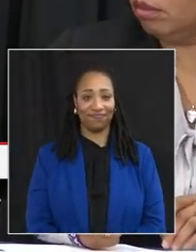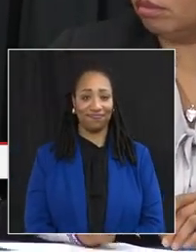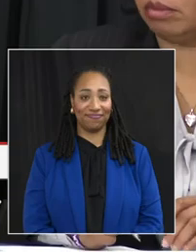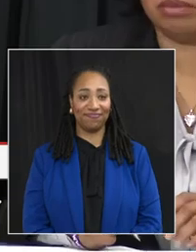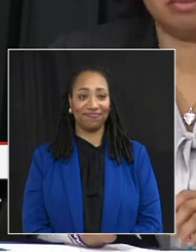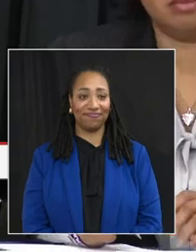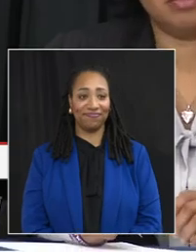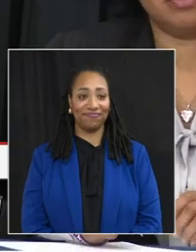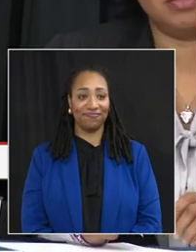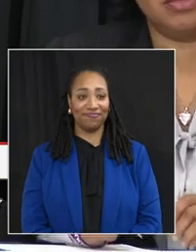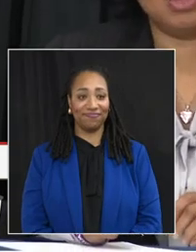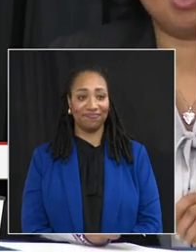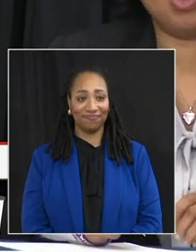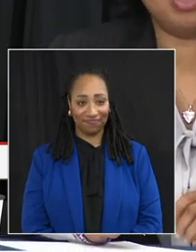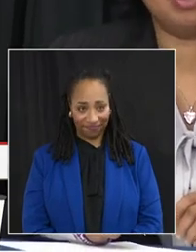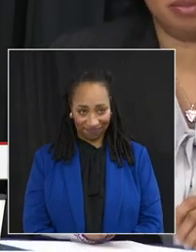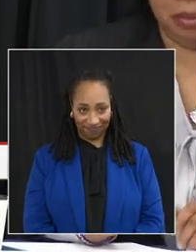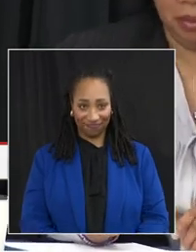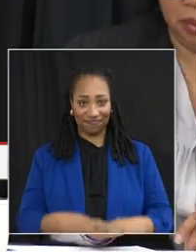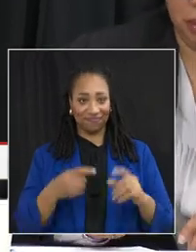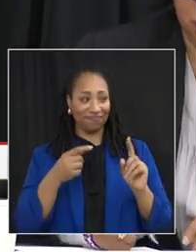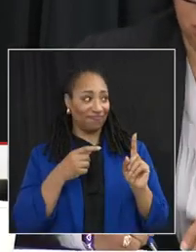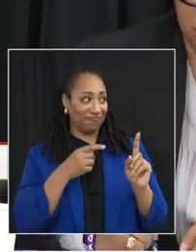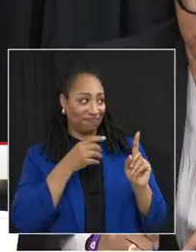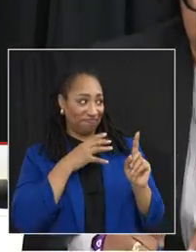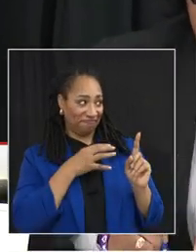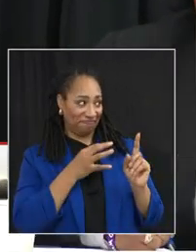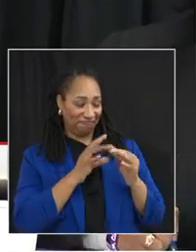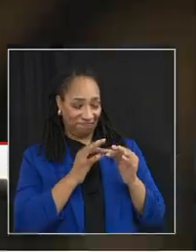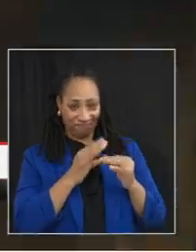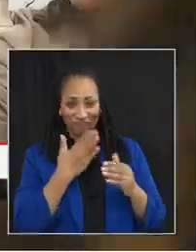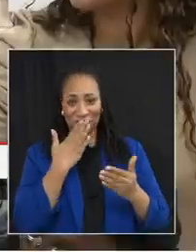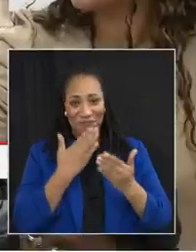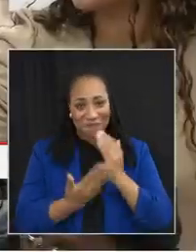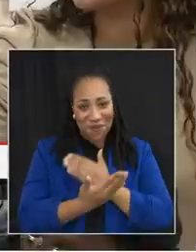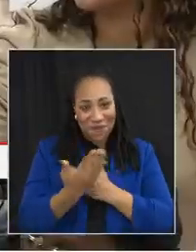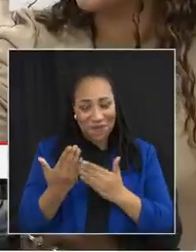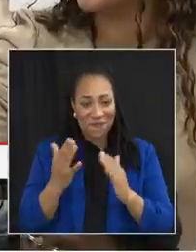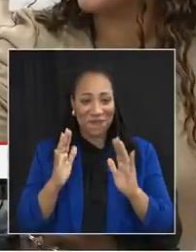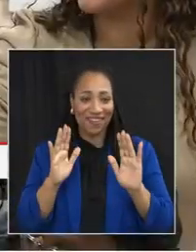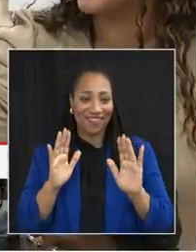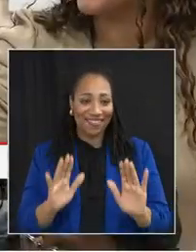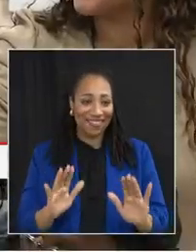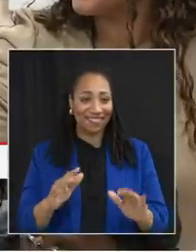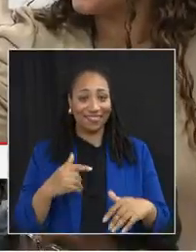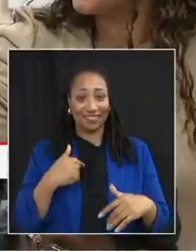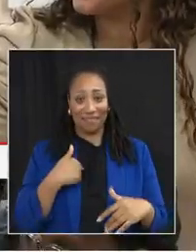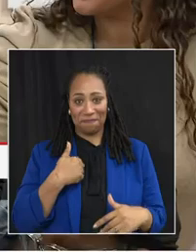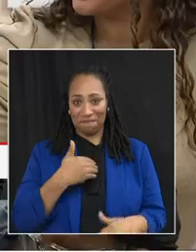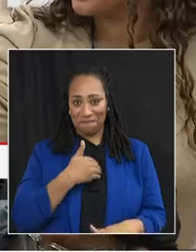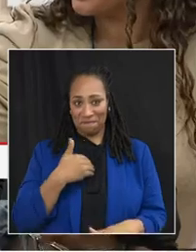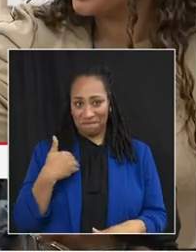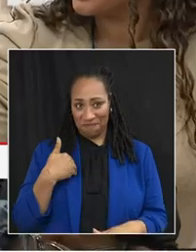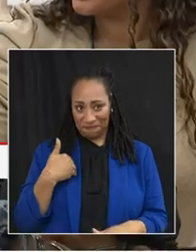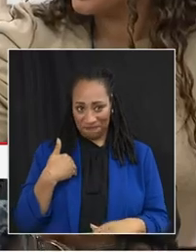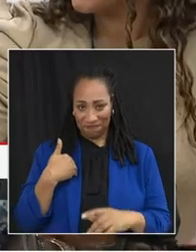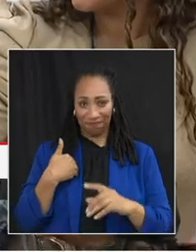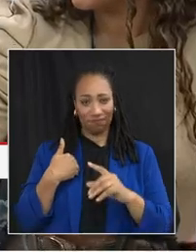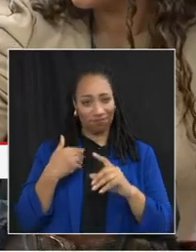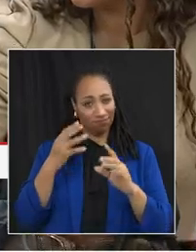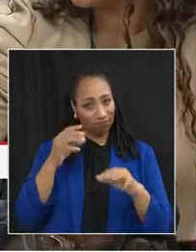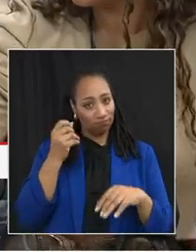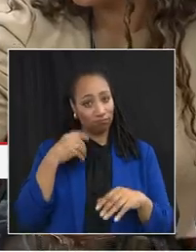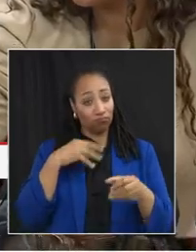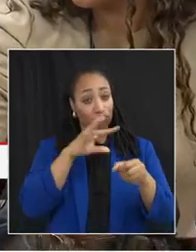Good morning, everyone. My name is Yvonne Wynn, and I'm a member and one of many volunteers here